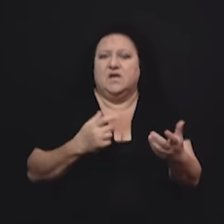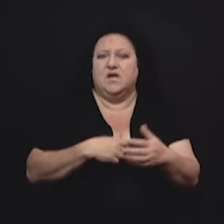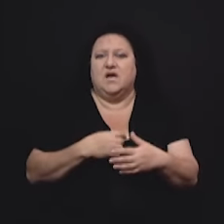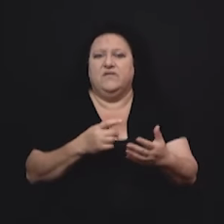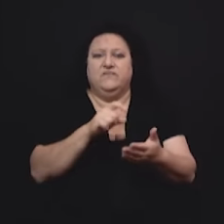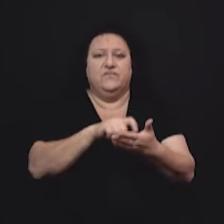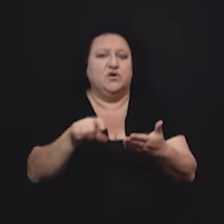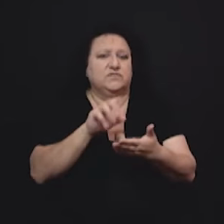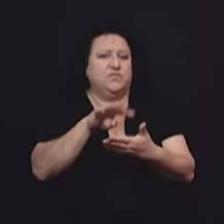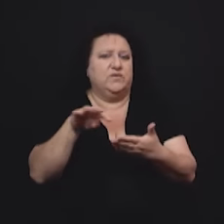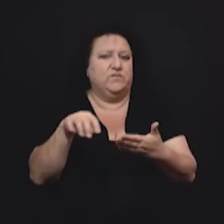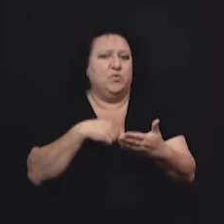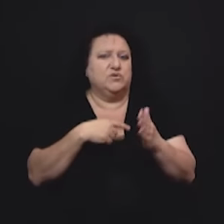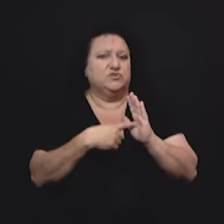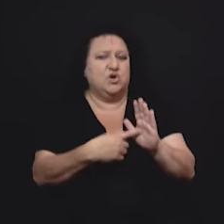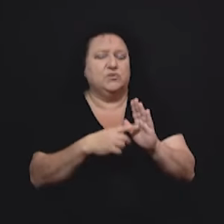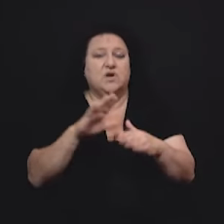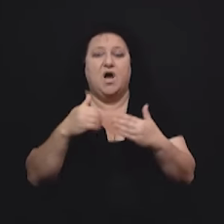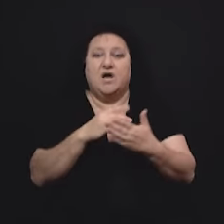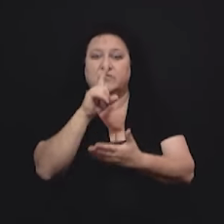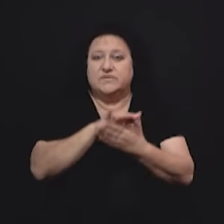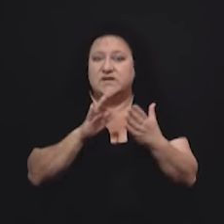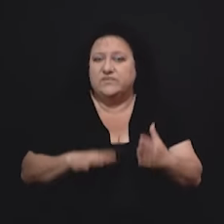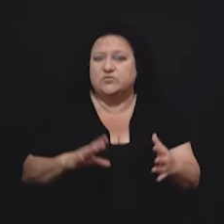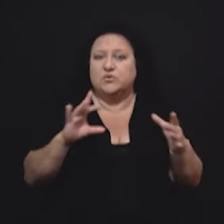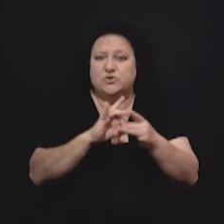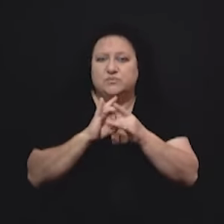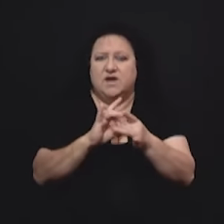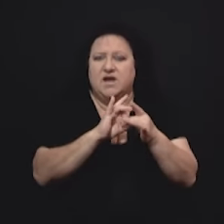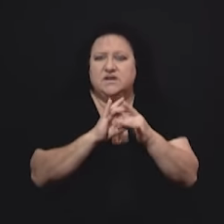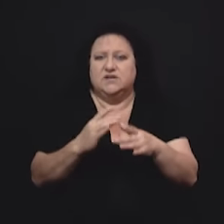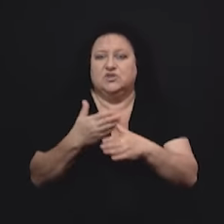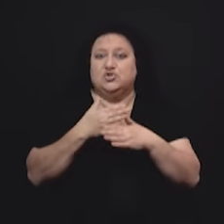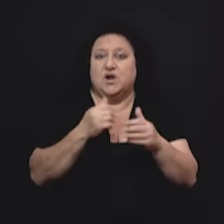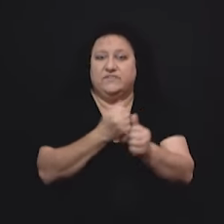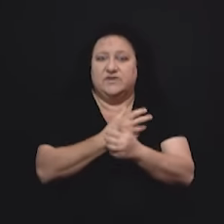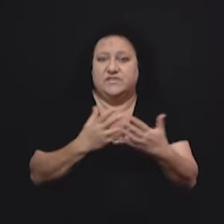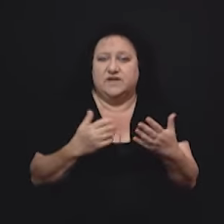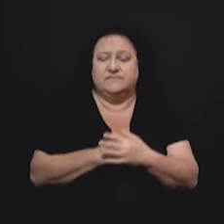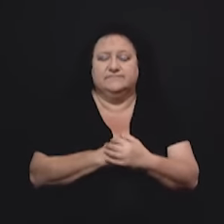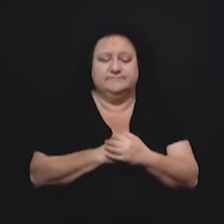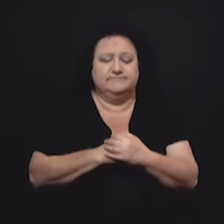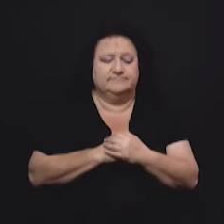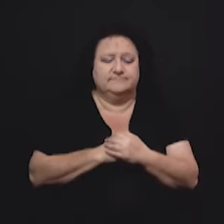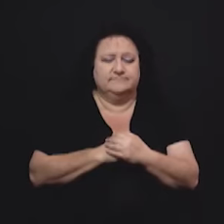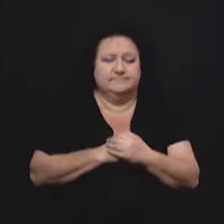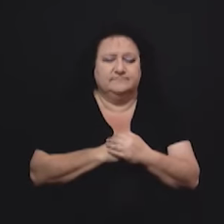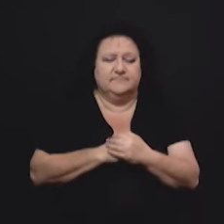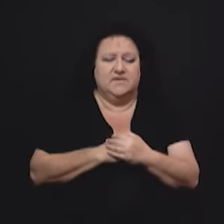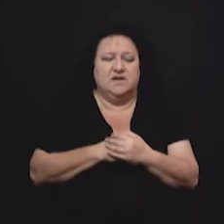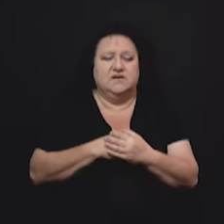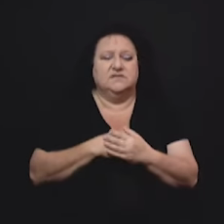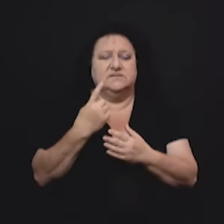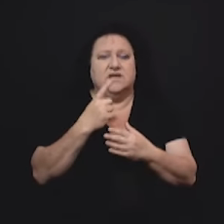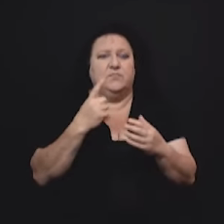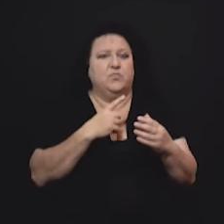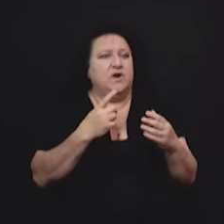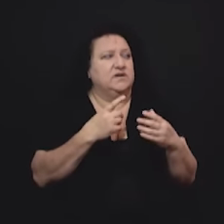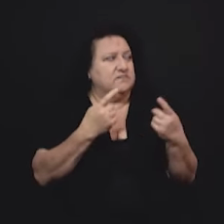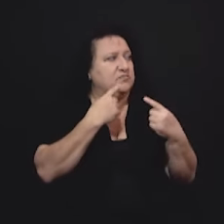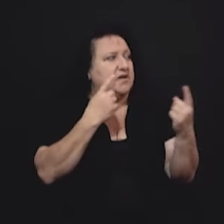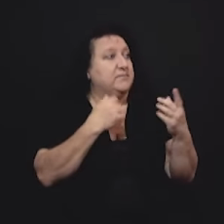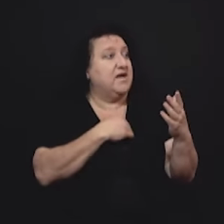says, all the believers were united and shared everything. Somebody underline in their Bible, everything. They would